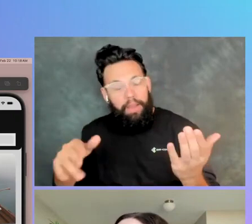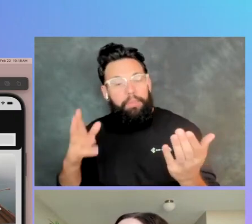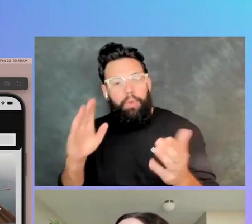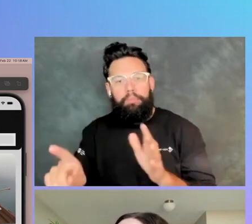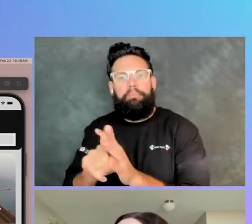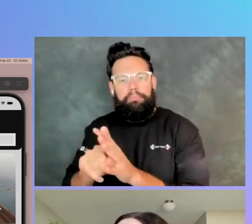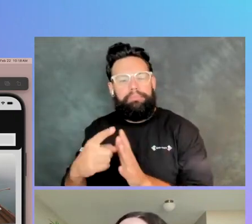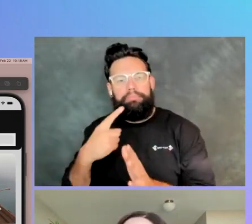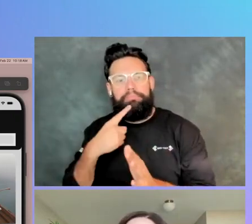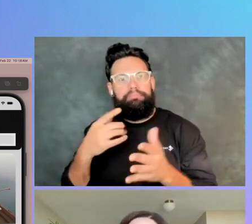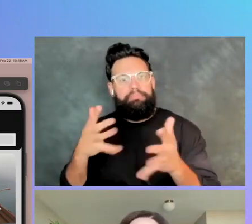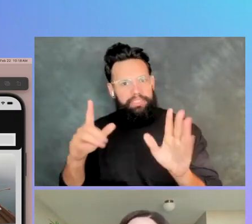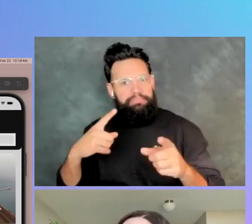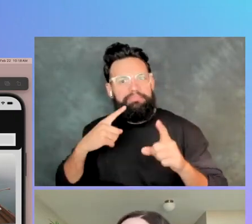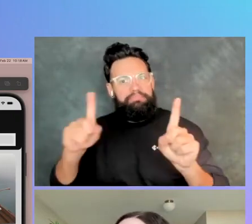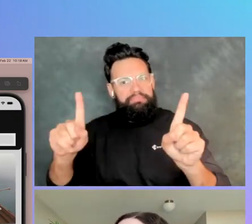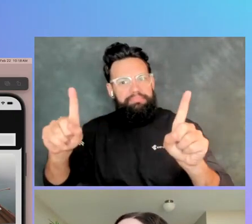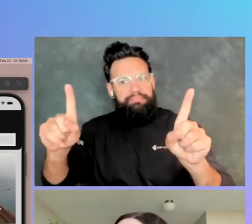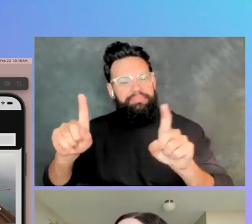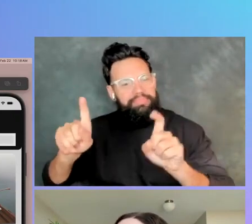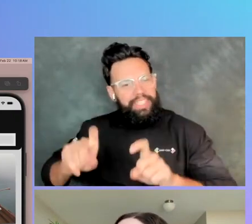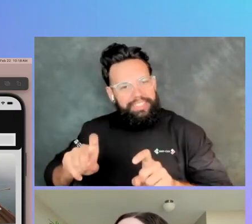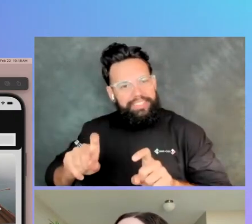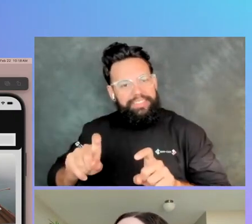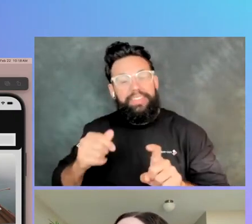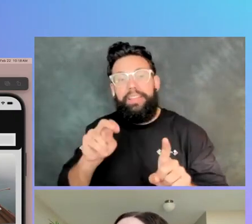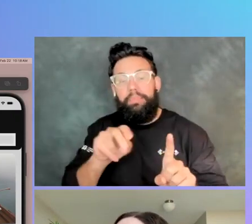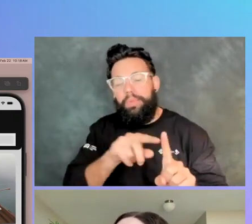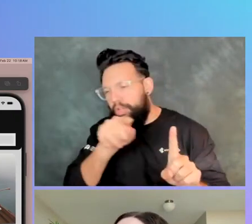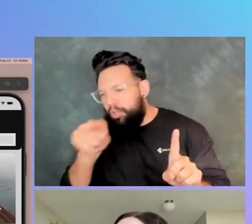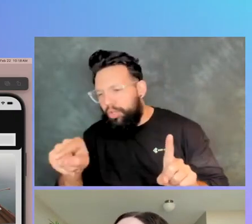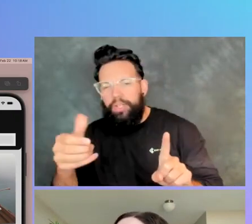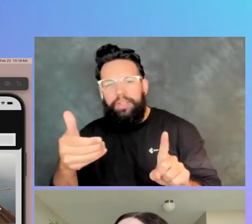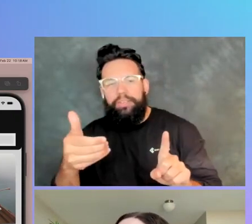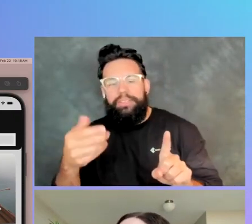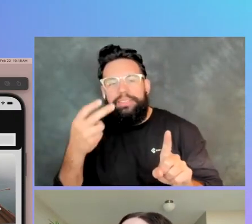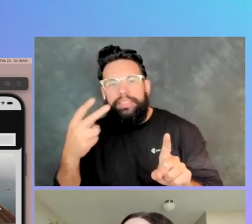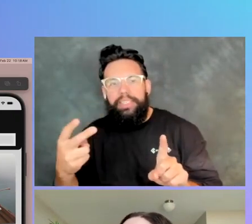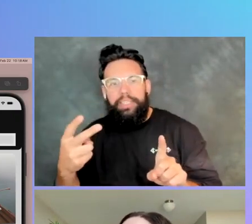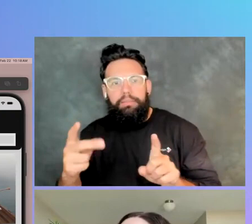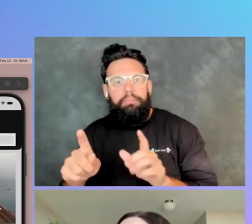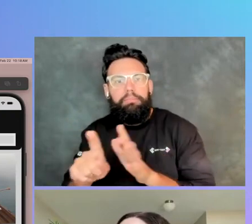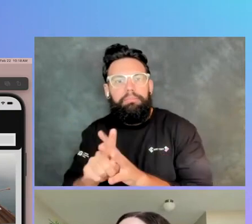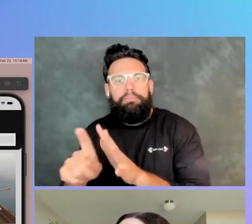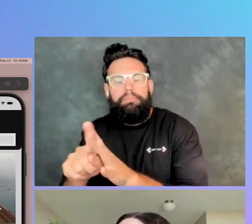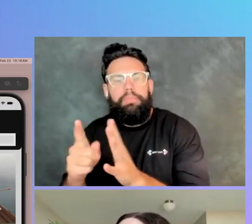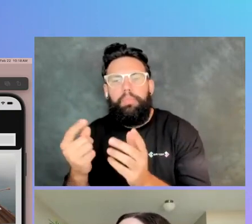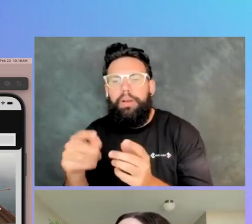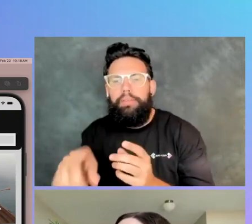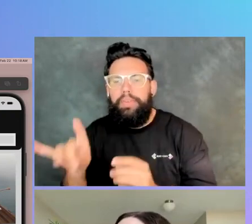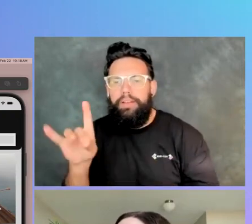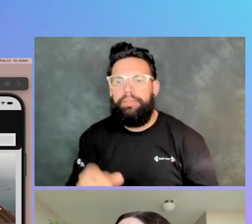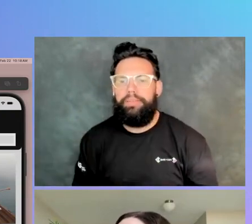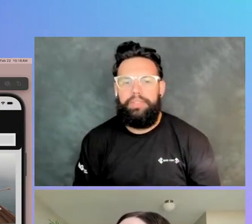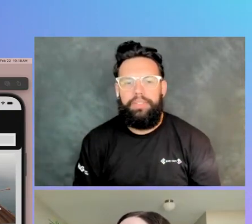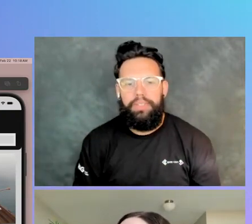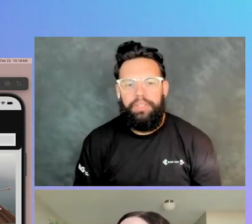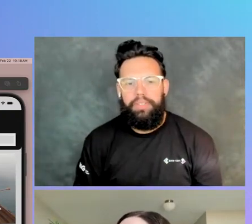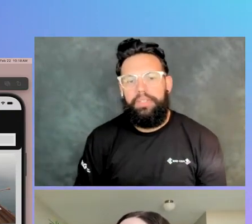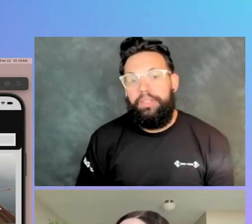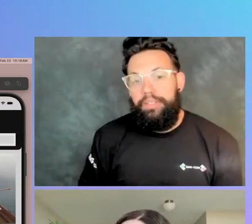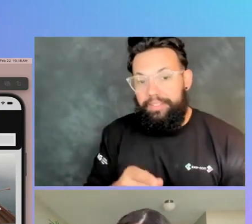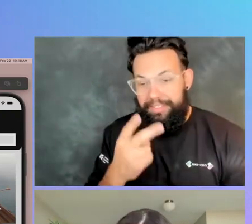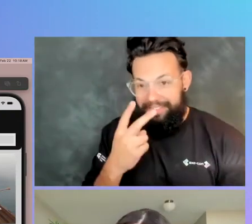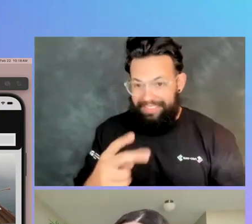we'll be able to head out to the mobile dashboard and take a look at that as well. So we'll just give it a second to fire up. So now that test